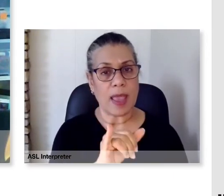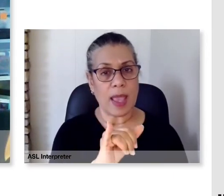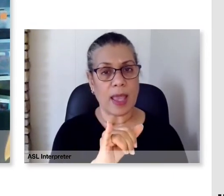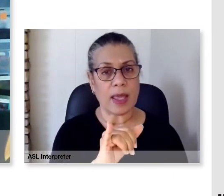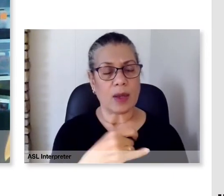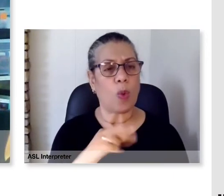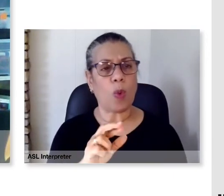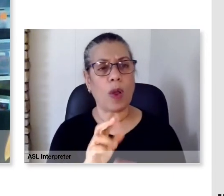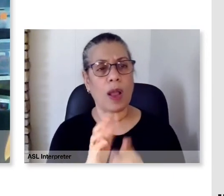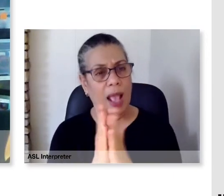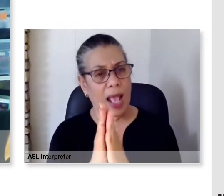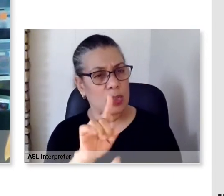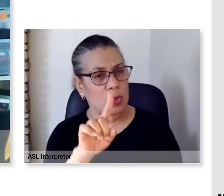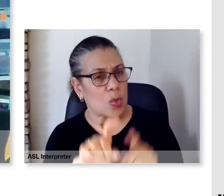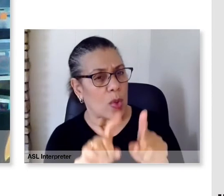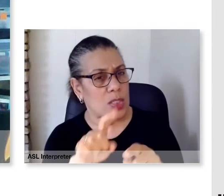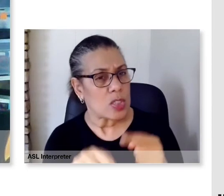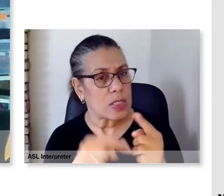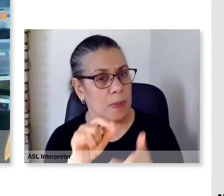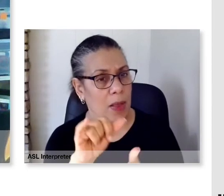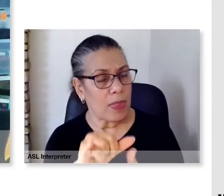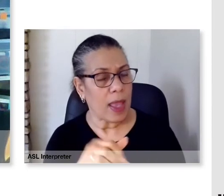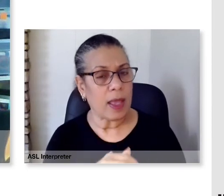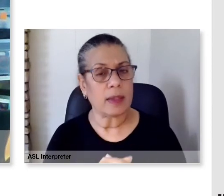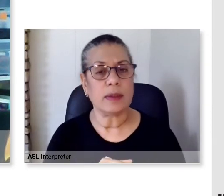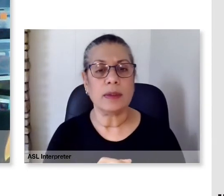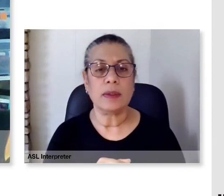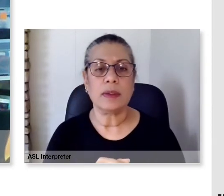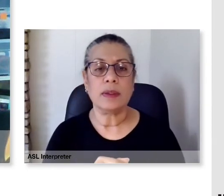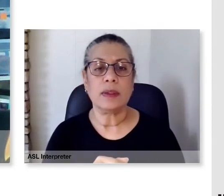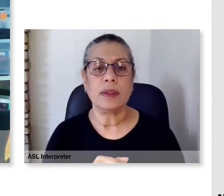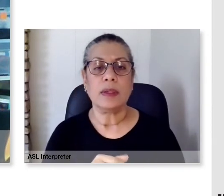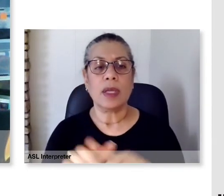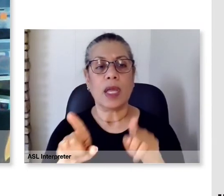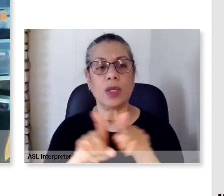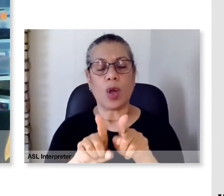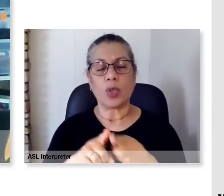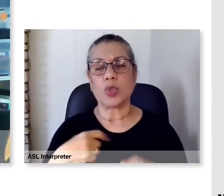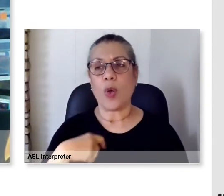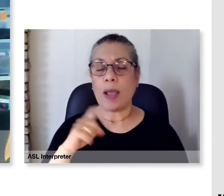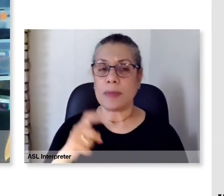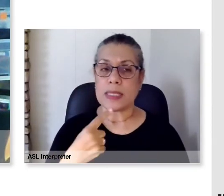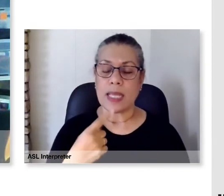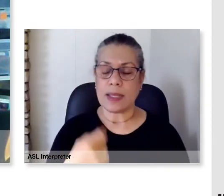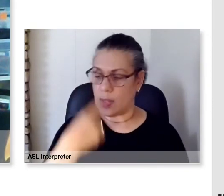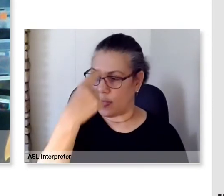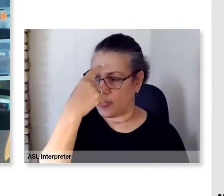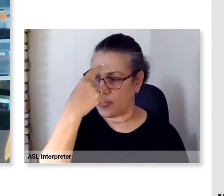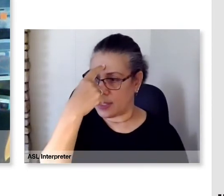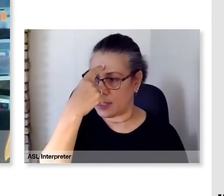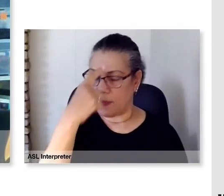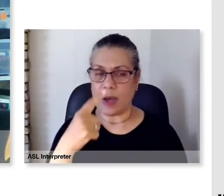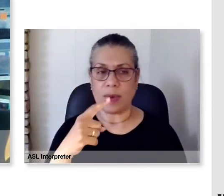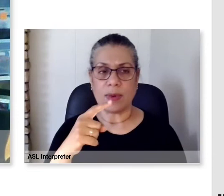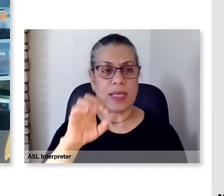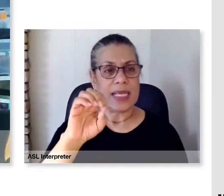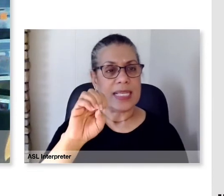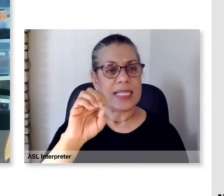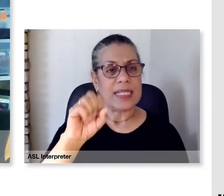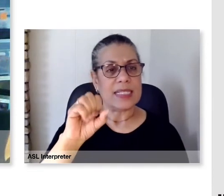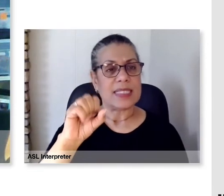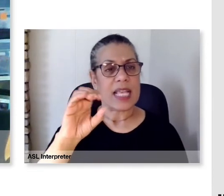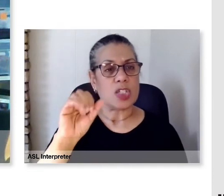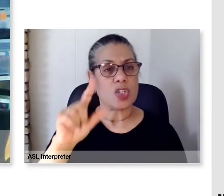them. I think I have to mention that this notion of essentialism, which is